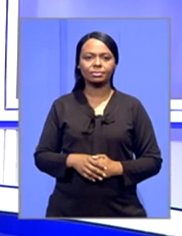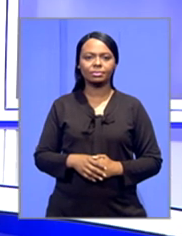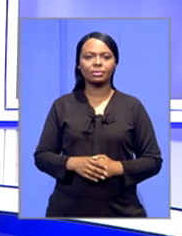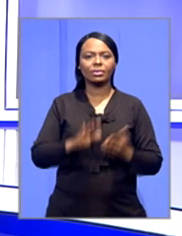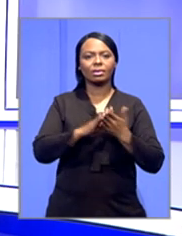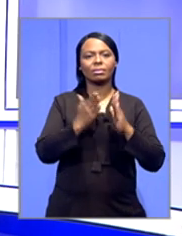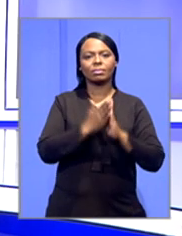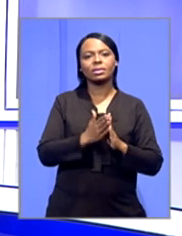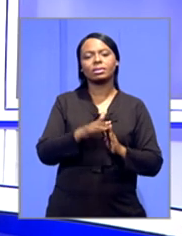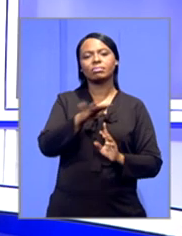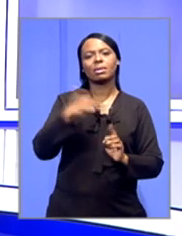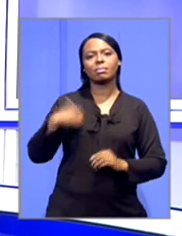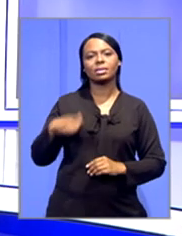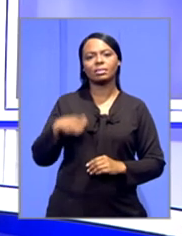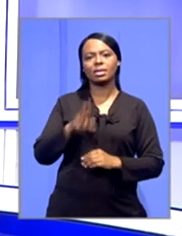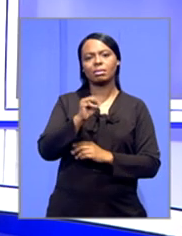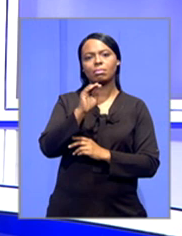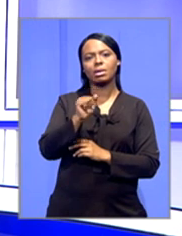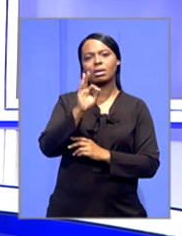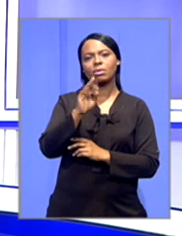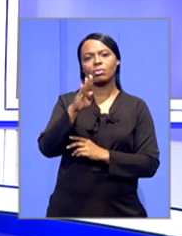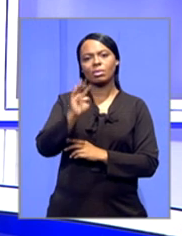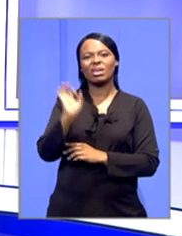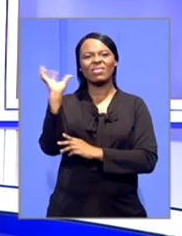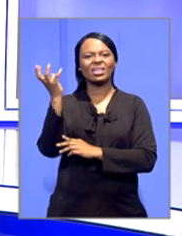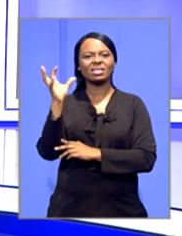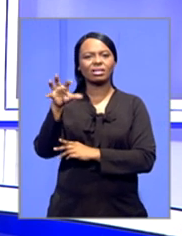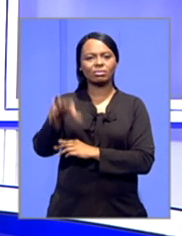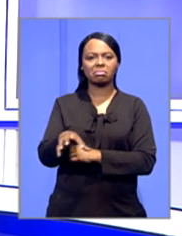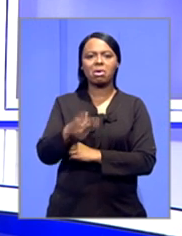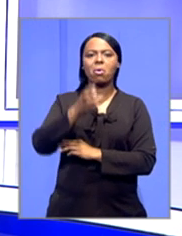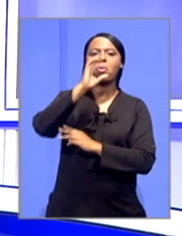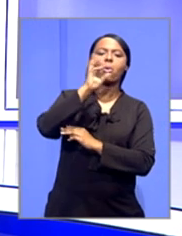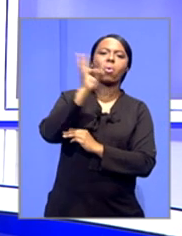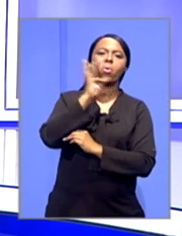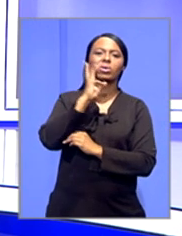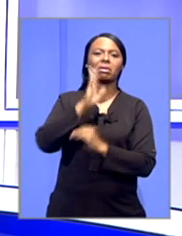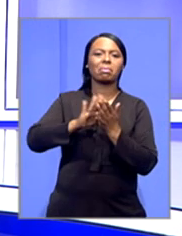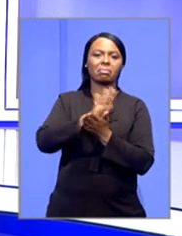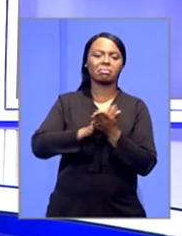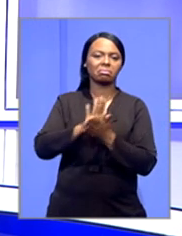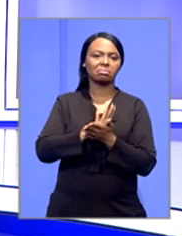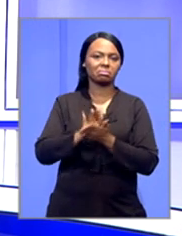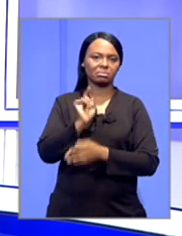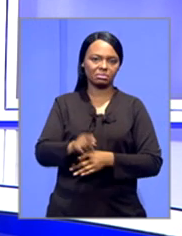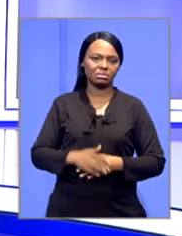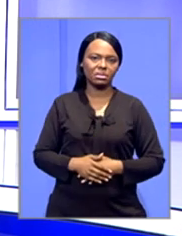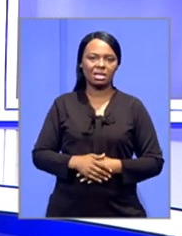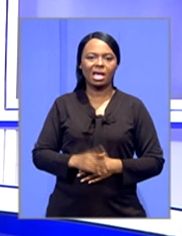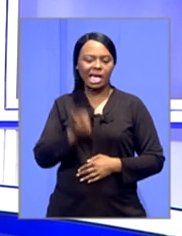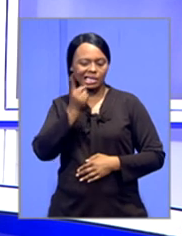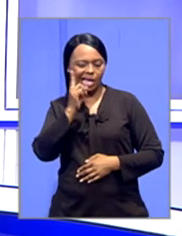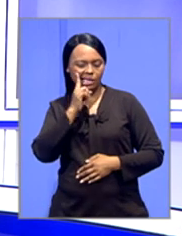Baagi ba kwa kgaolong ya mmasepala wa Mafube kwa Free State ba pateletsega go nwa metsi ao a sa siamelang go ka nowa. Diteko tseo di